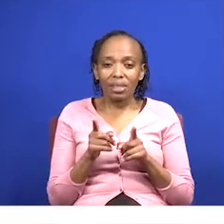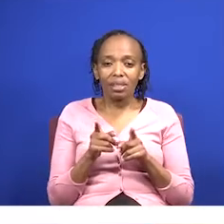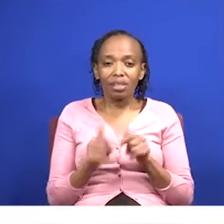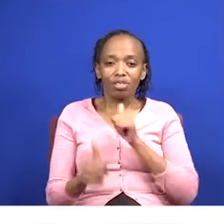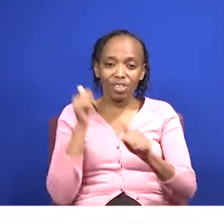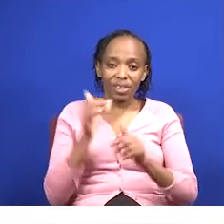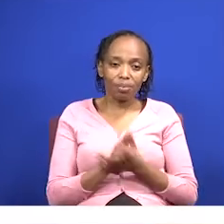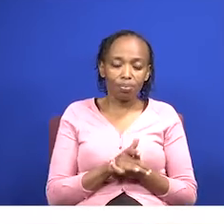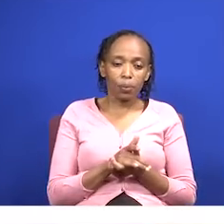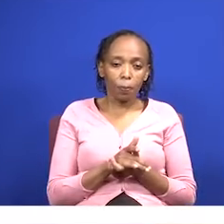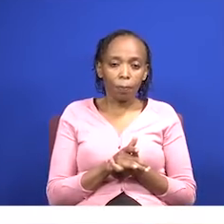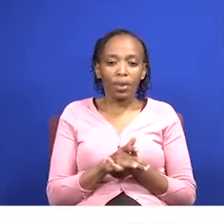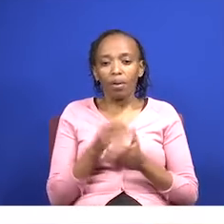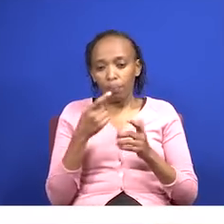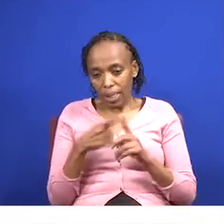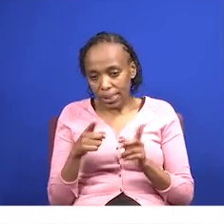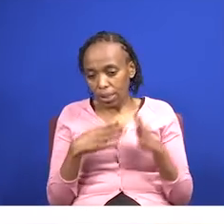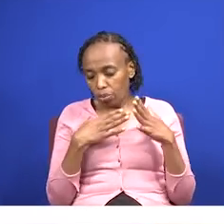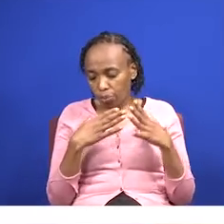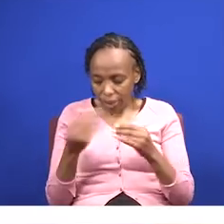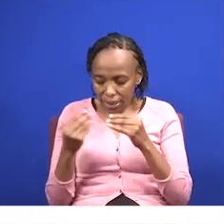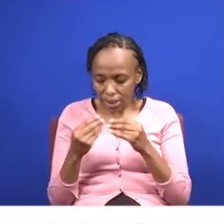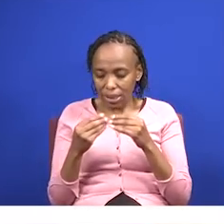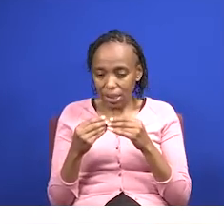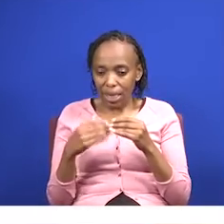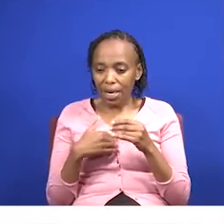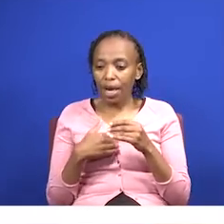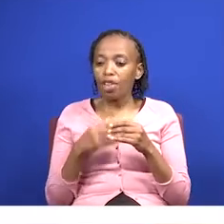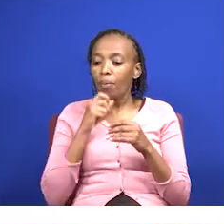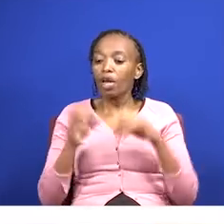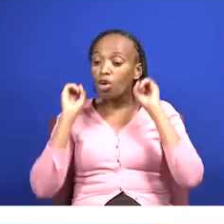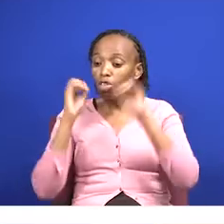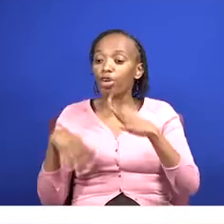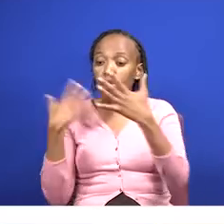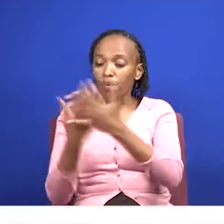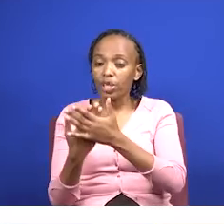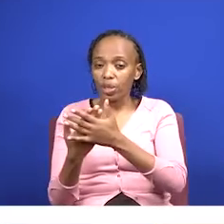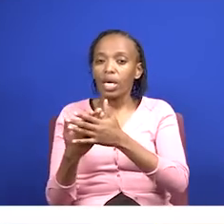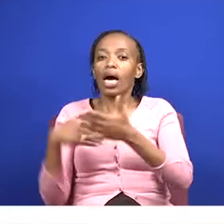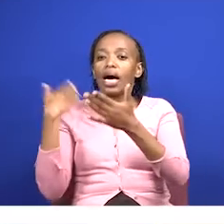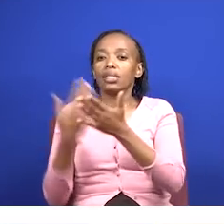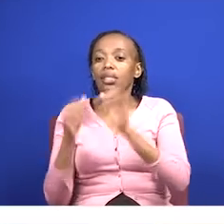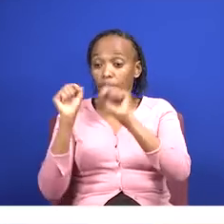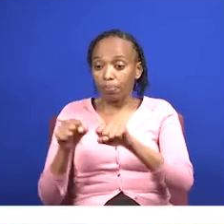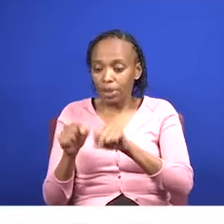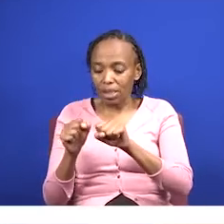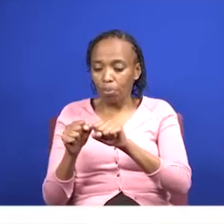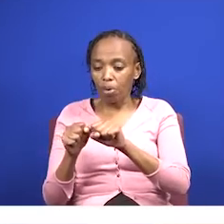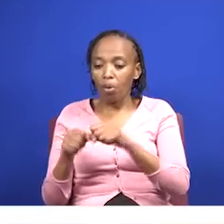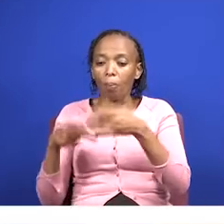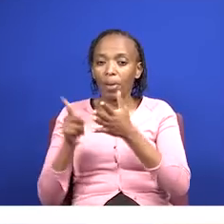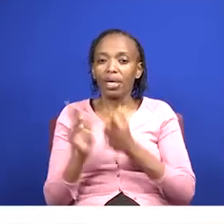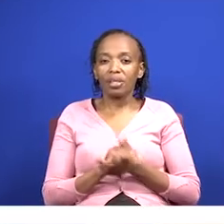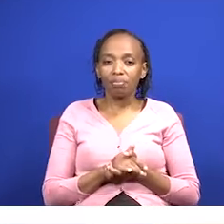But he refused. Instead, he went off and had the man thrown in prison until he could pay the debt.